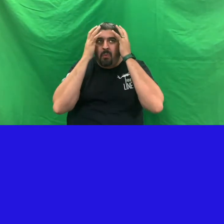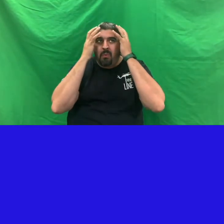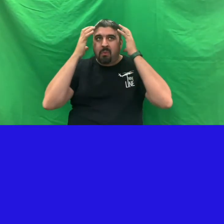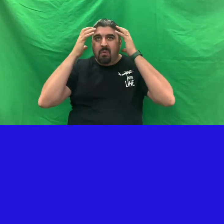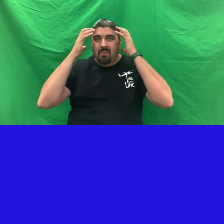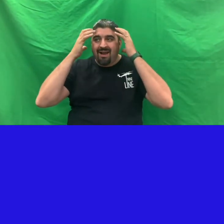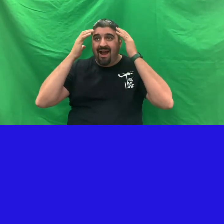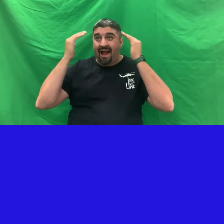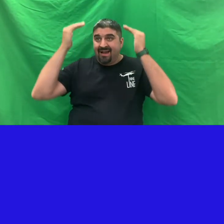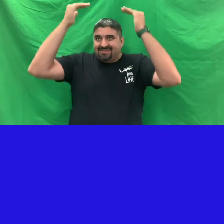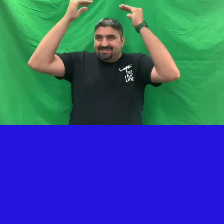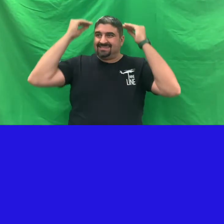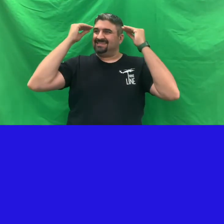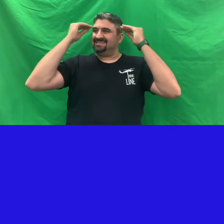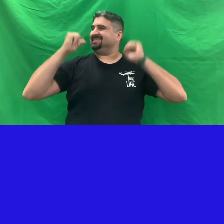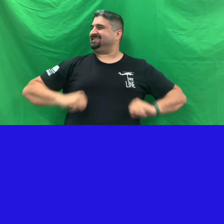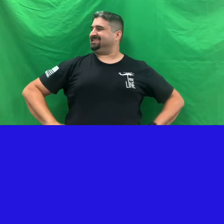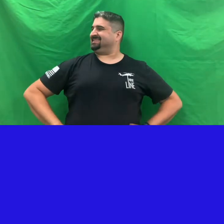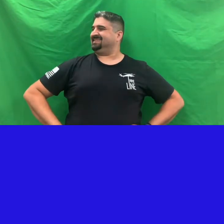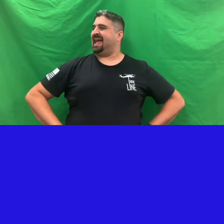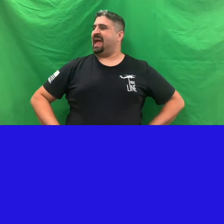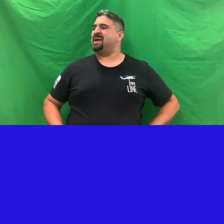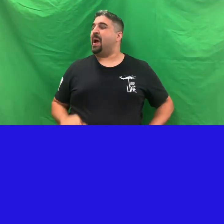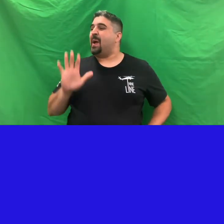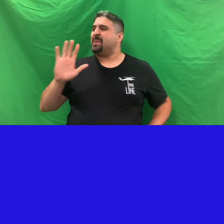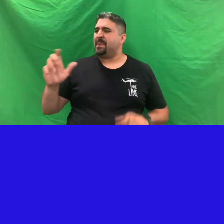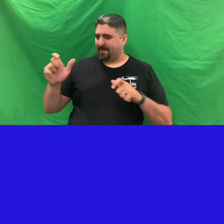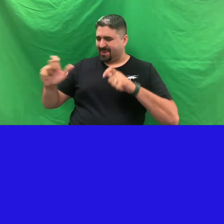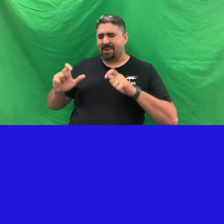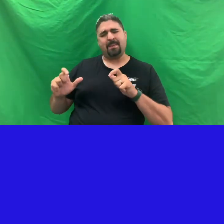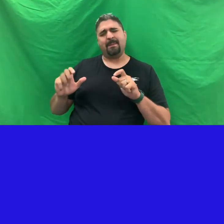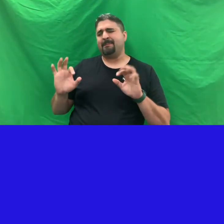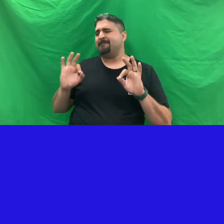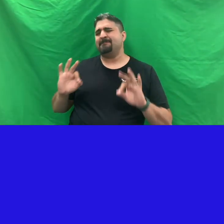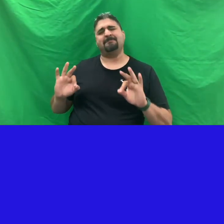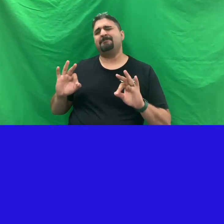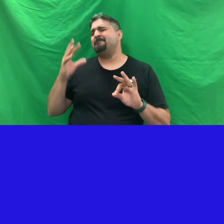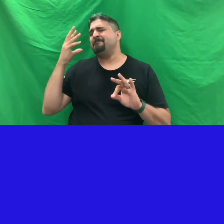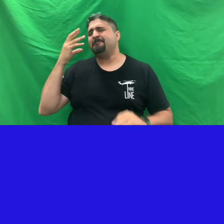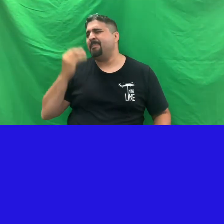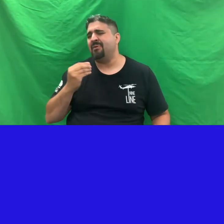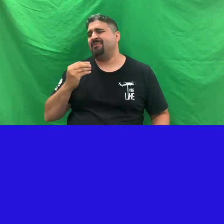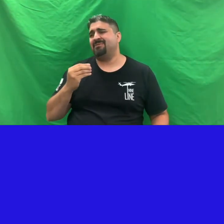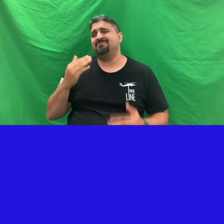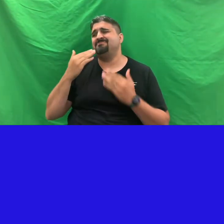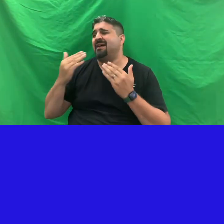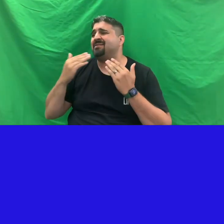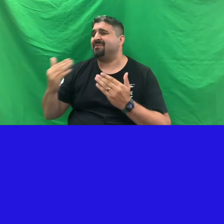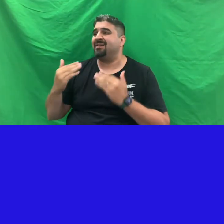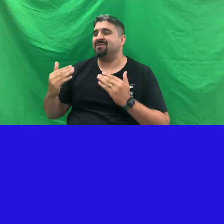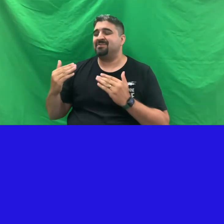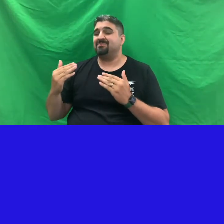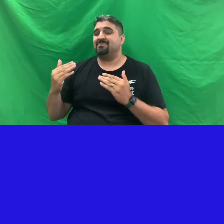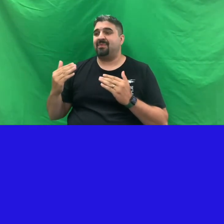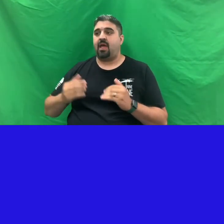have made my head much larger. Now I can wear your